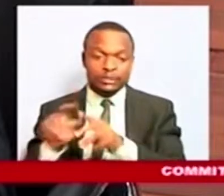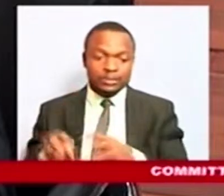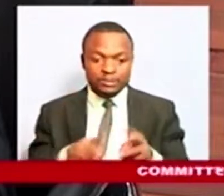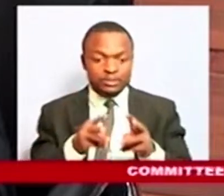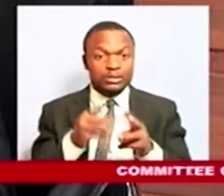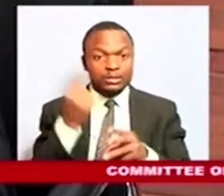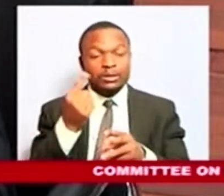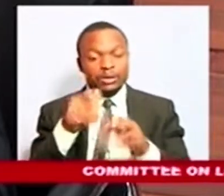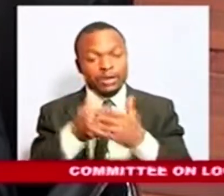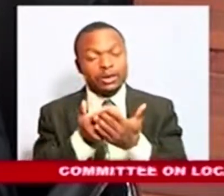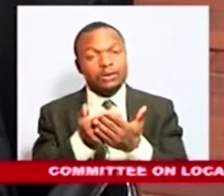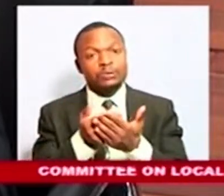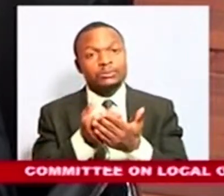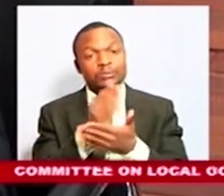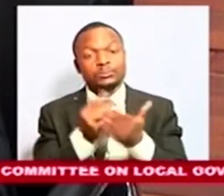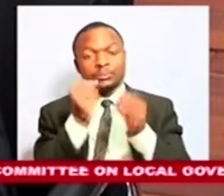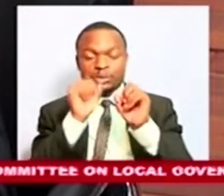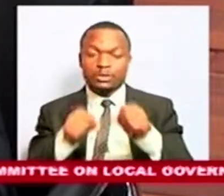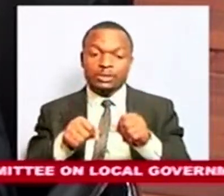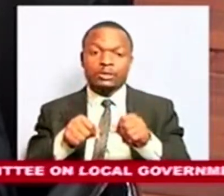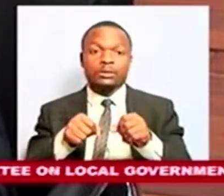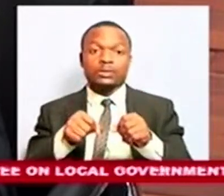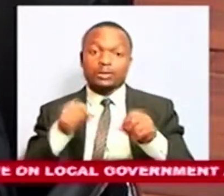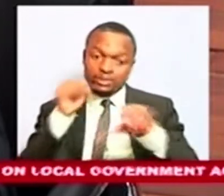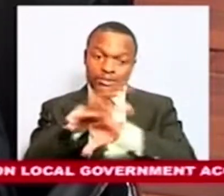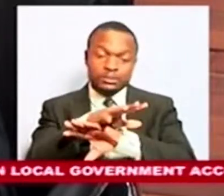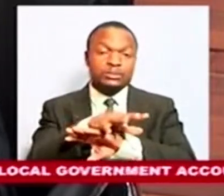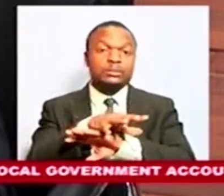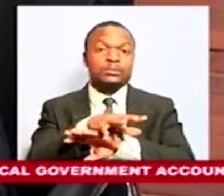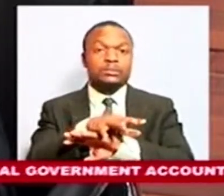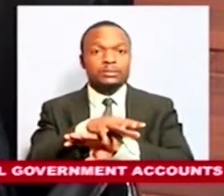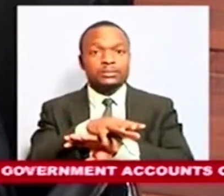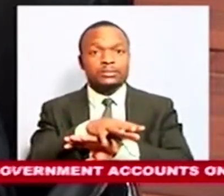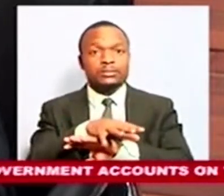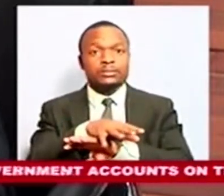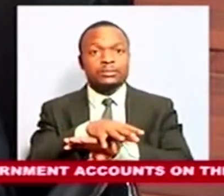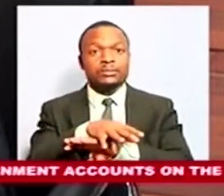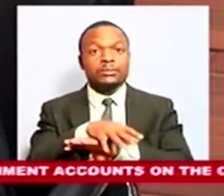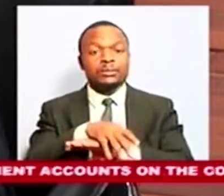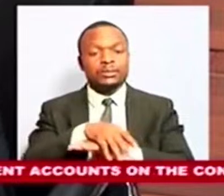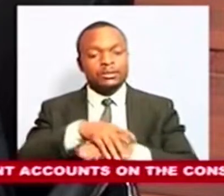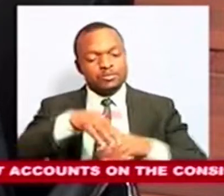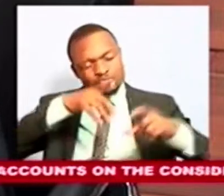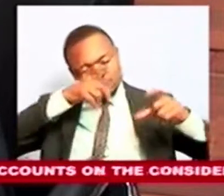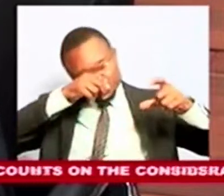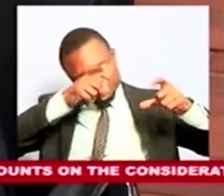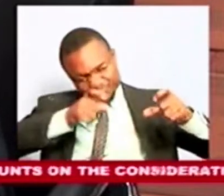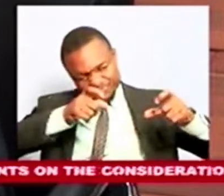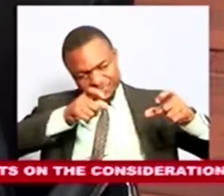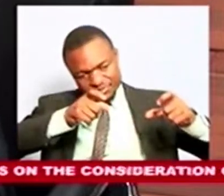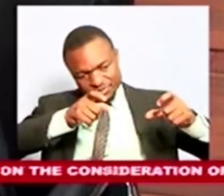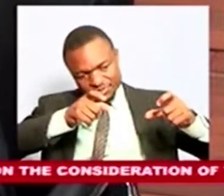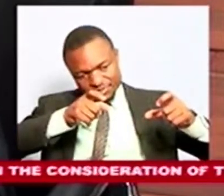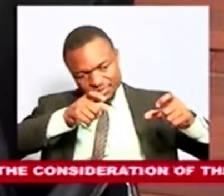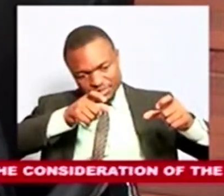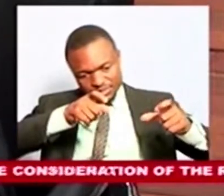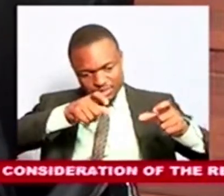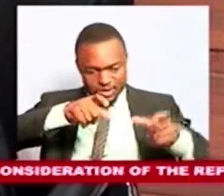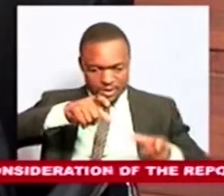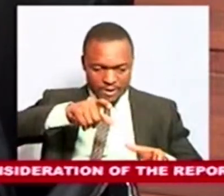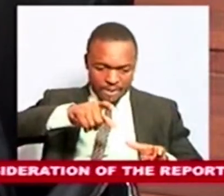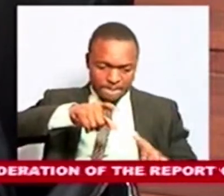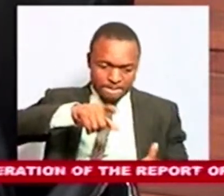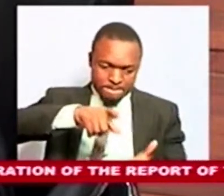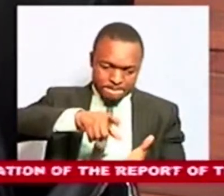even scanned where he was to send to them, so that they can show the external auditors